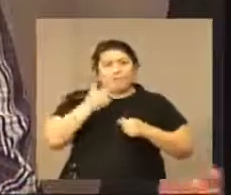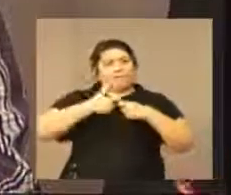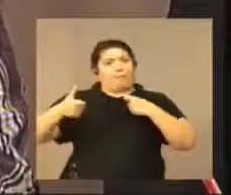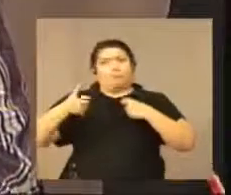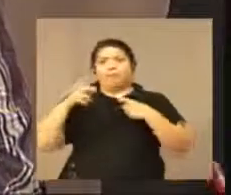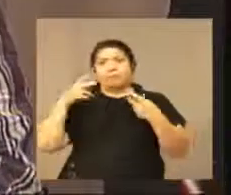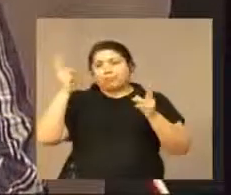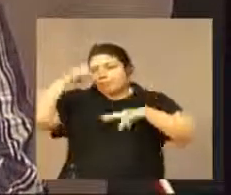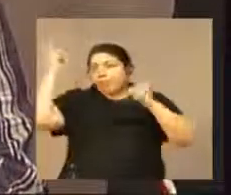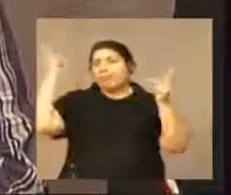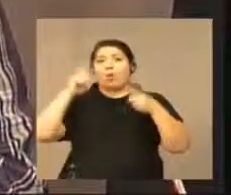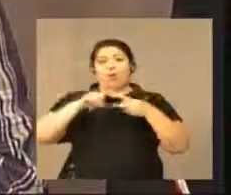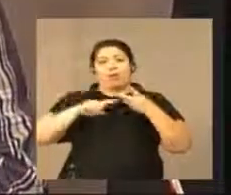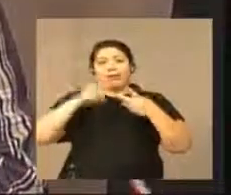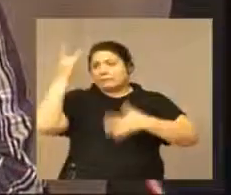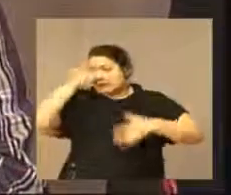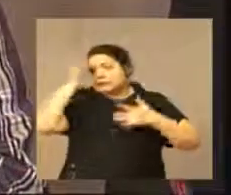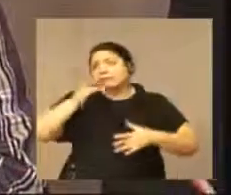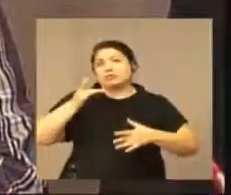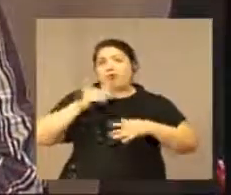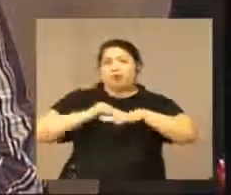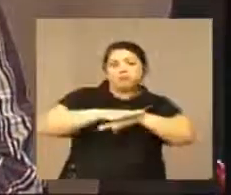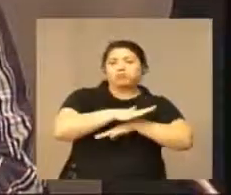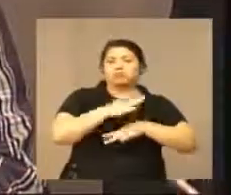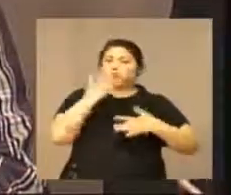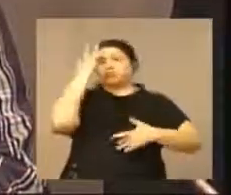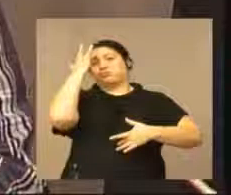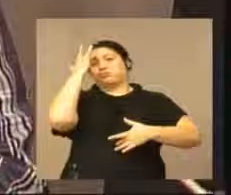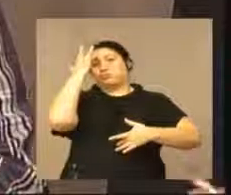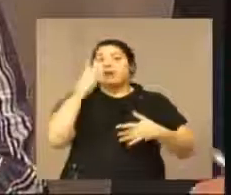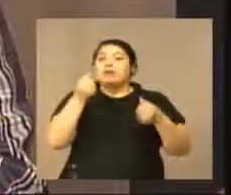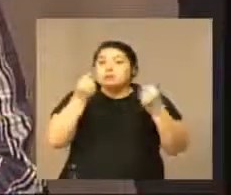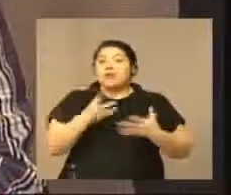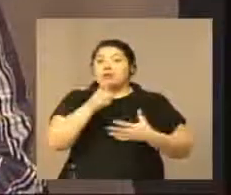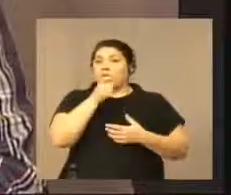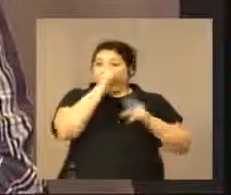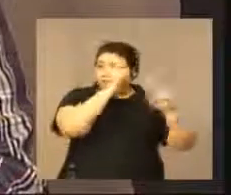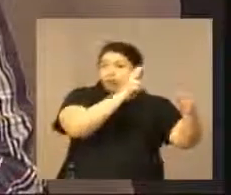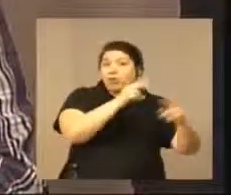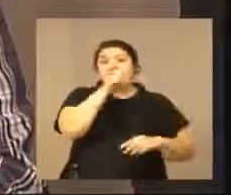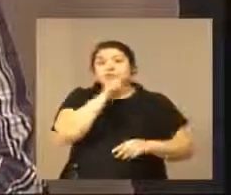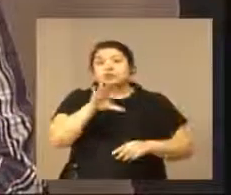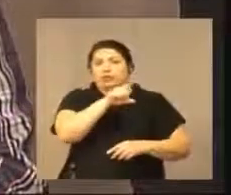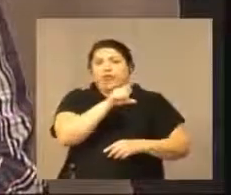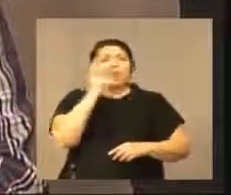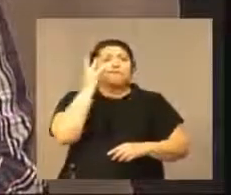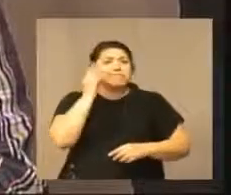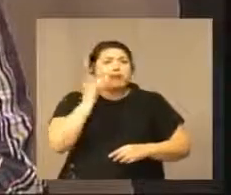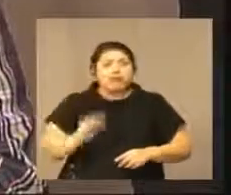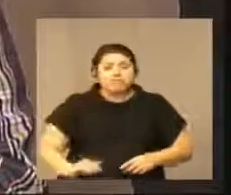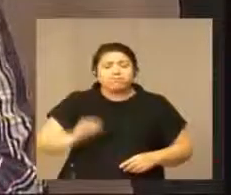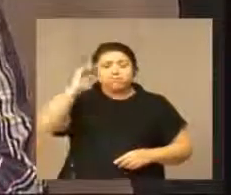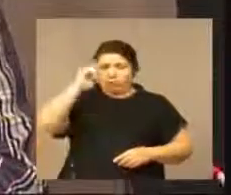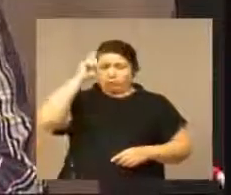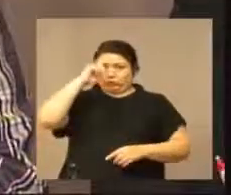or chronic disease. Today, many of our elders and seniors are residential school survivors who